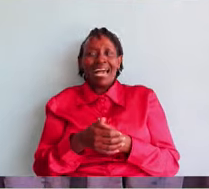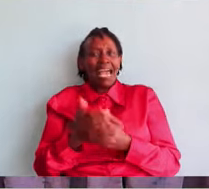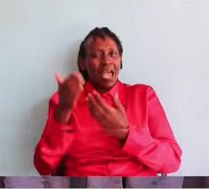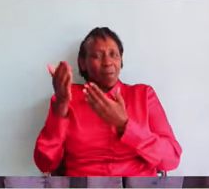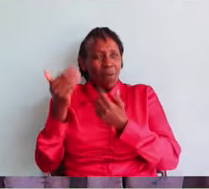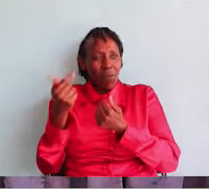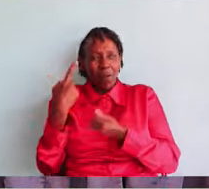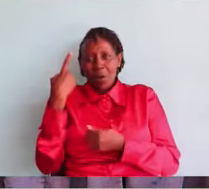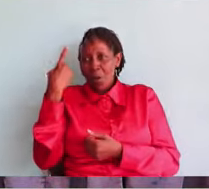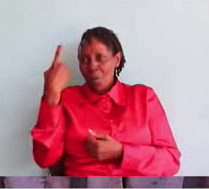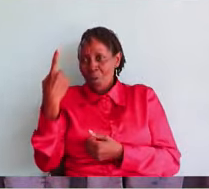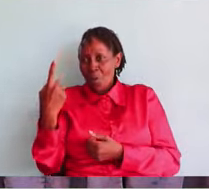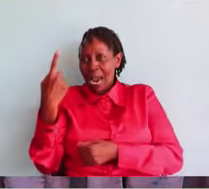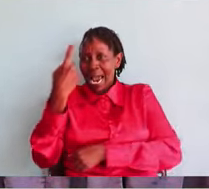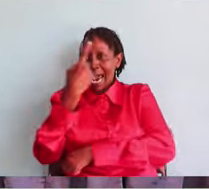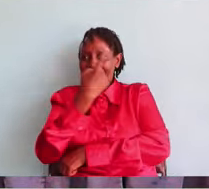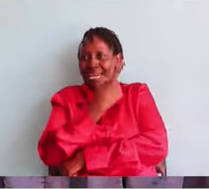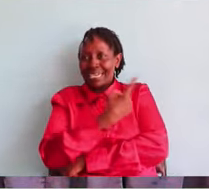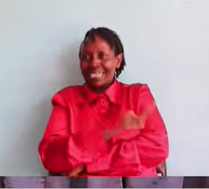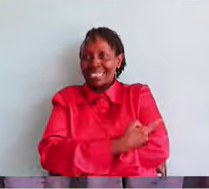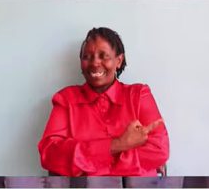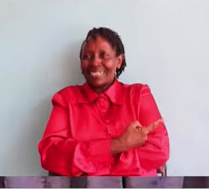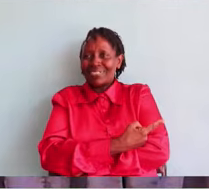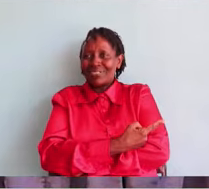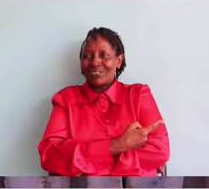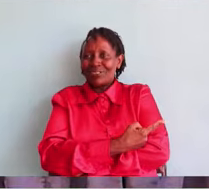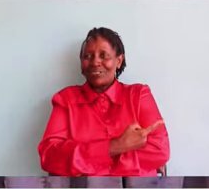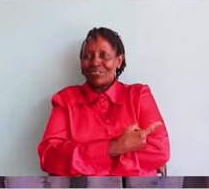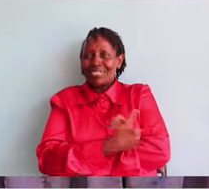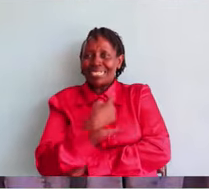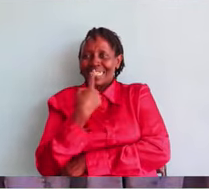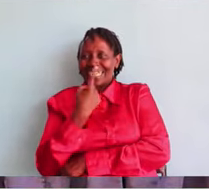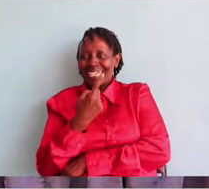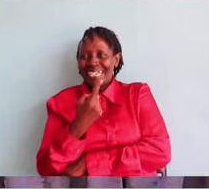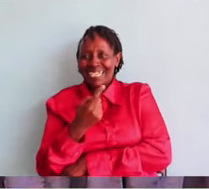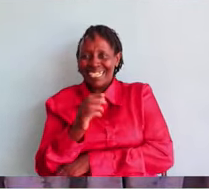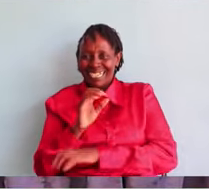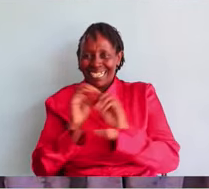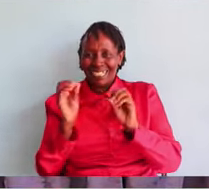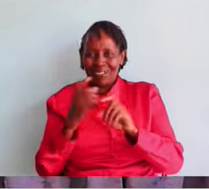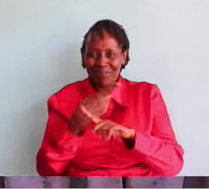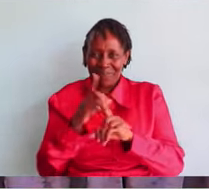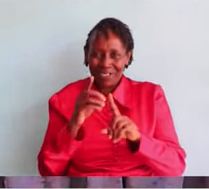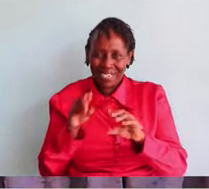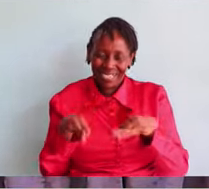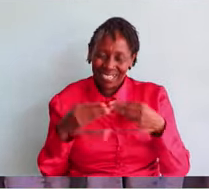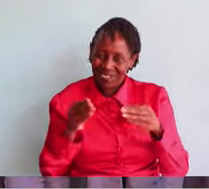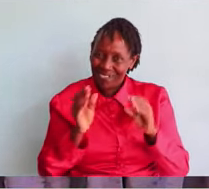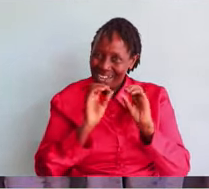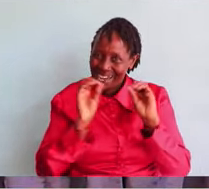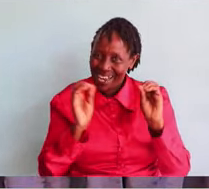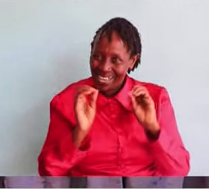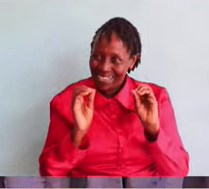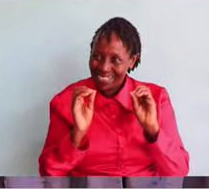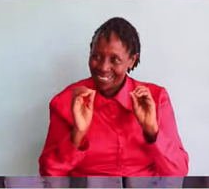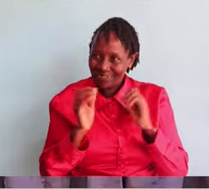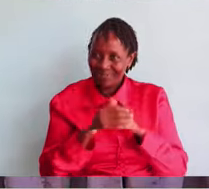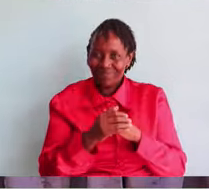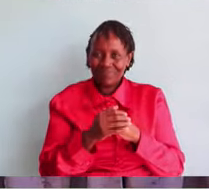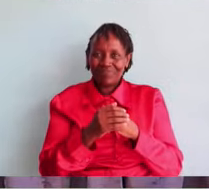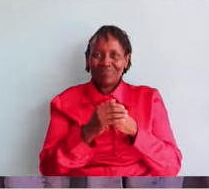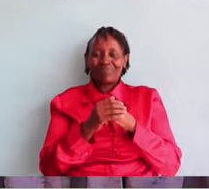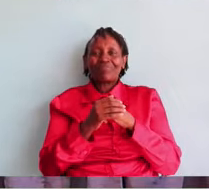here and you'll be appealing to us very passionately. Now, don't give anymore. We have got all that we need to put up that, to